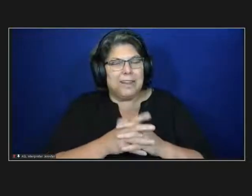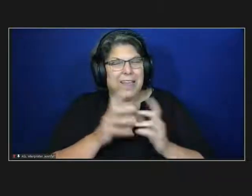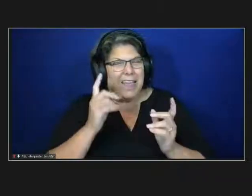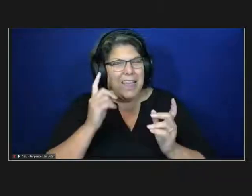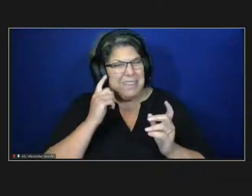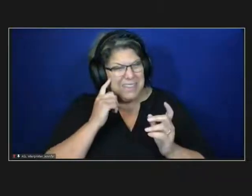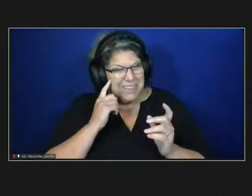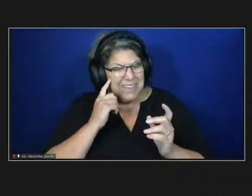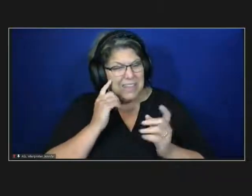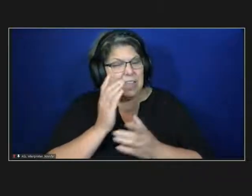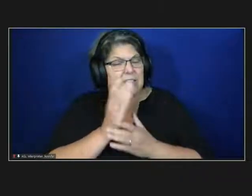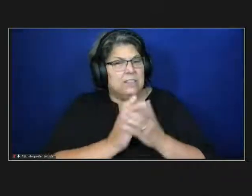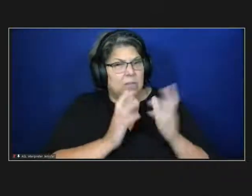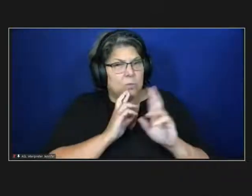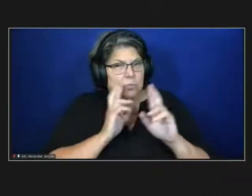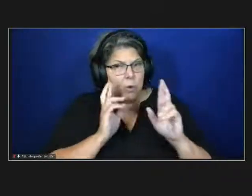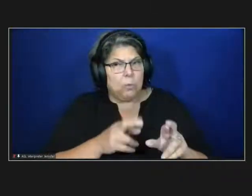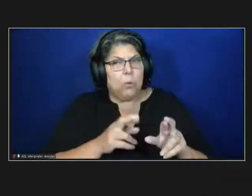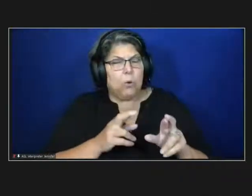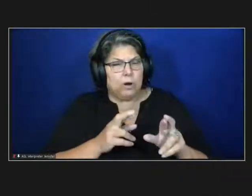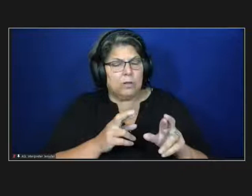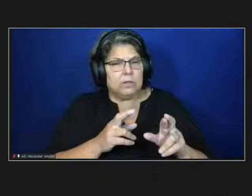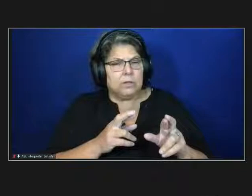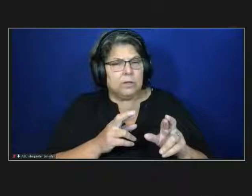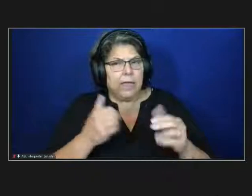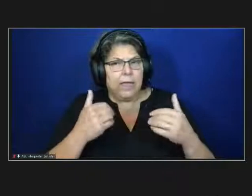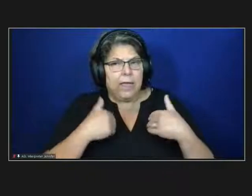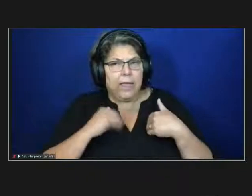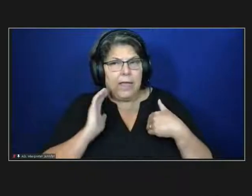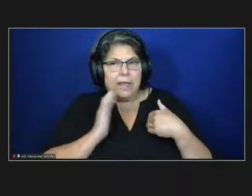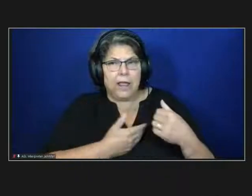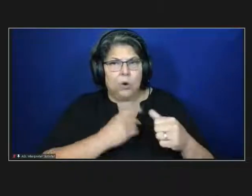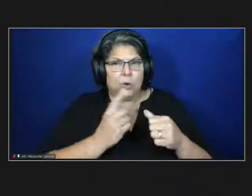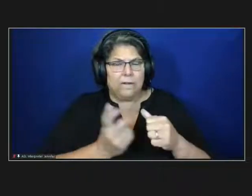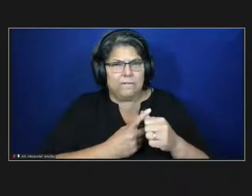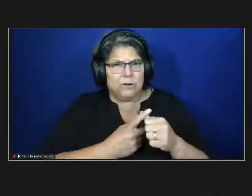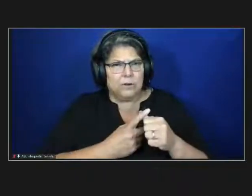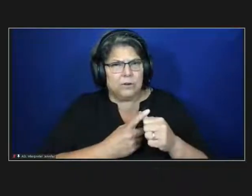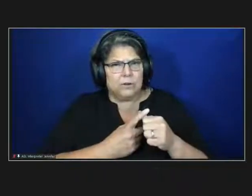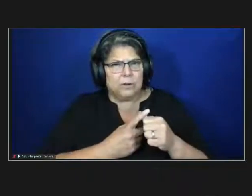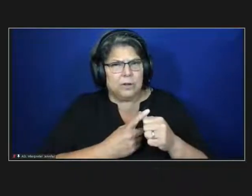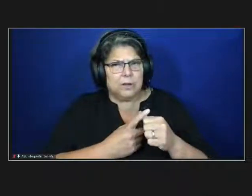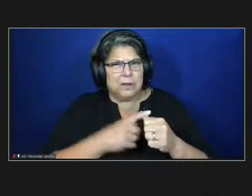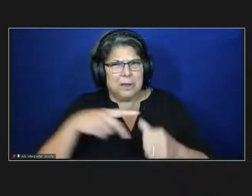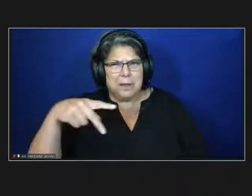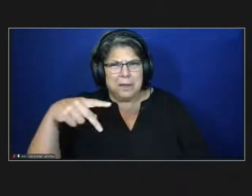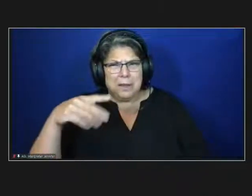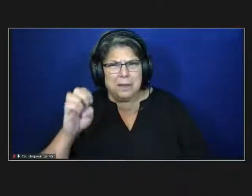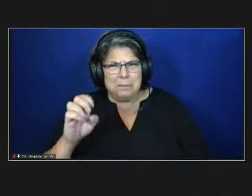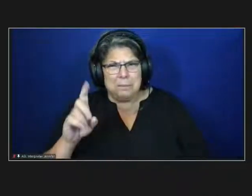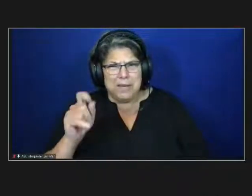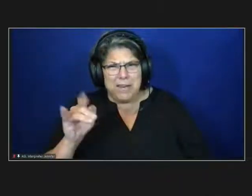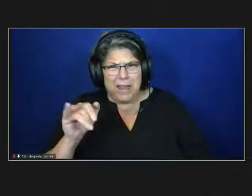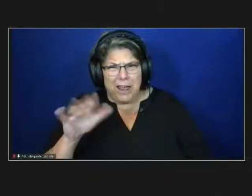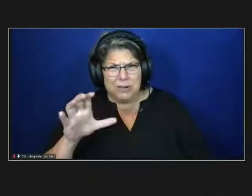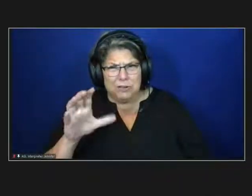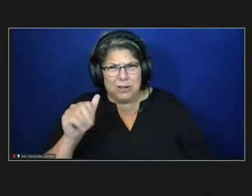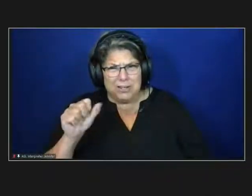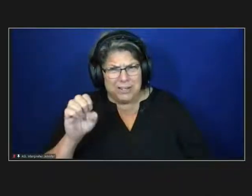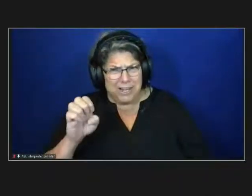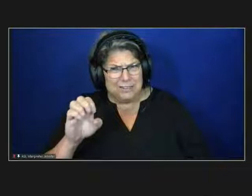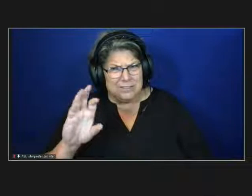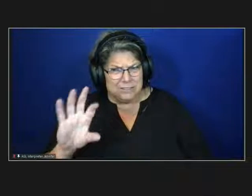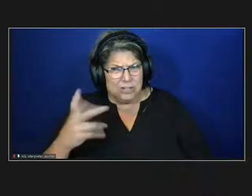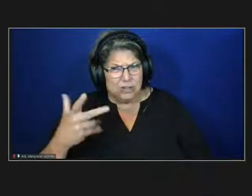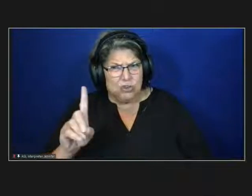believe there were some reports that we had our first pediatric case in the hospital, a child. Is